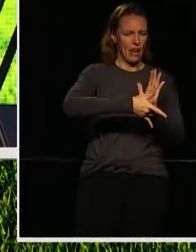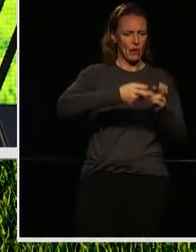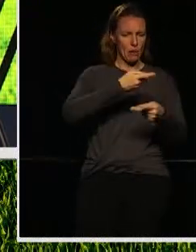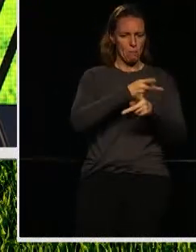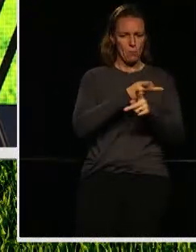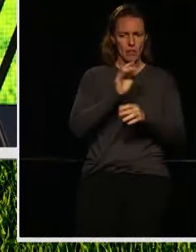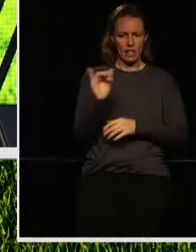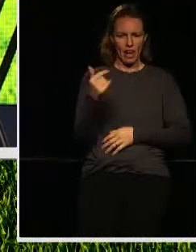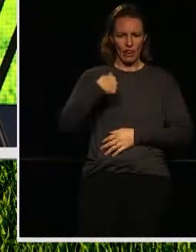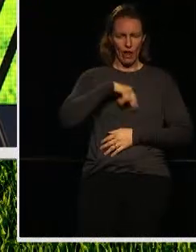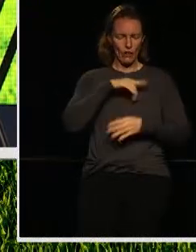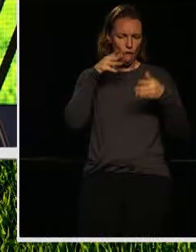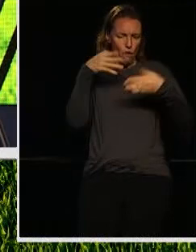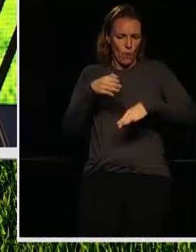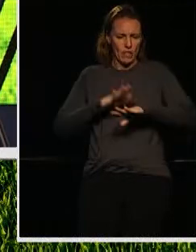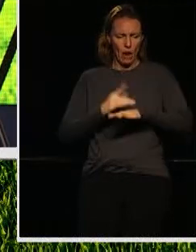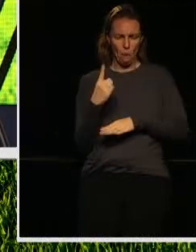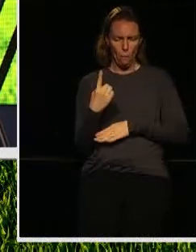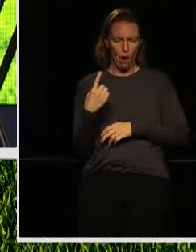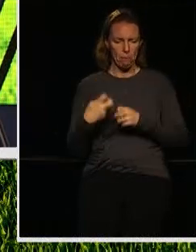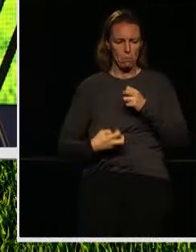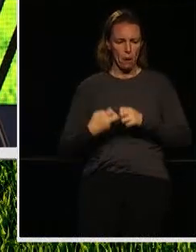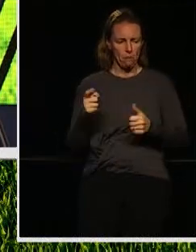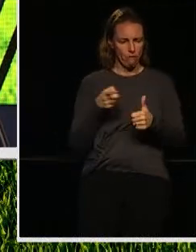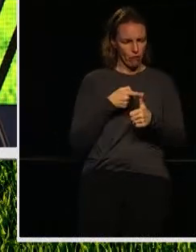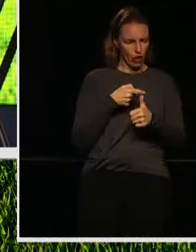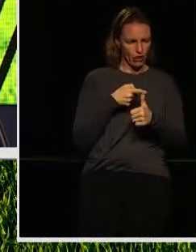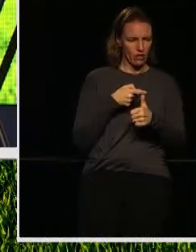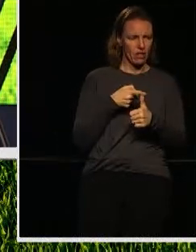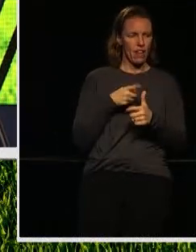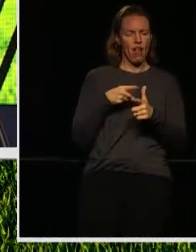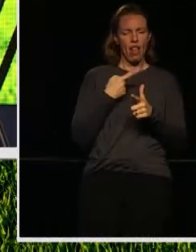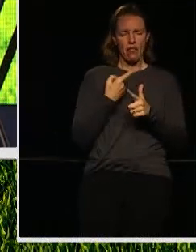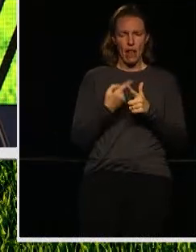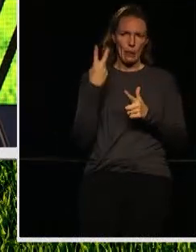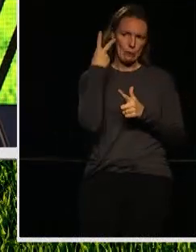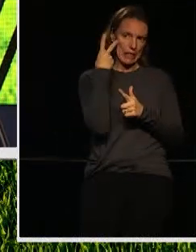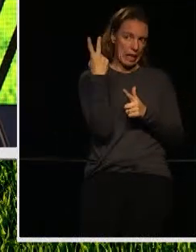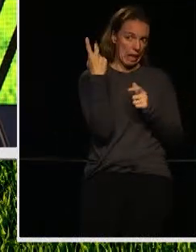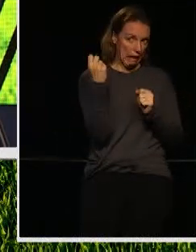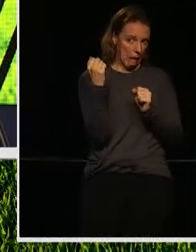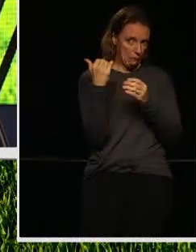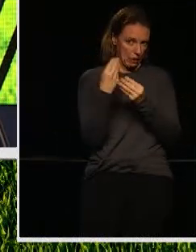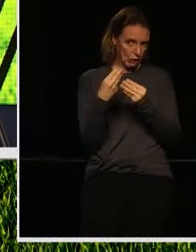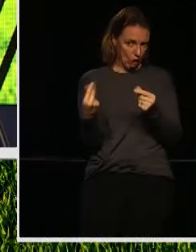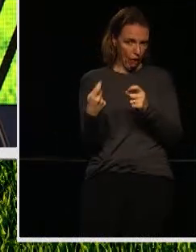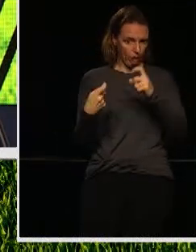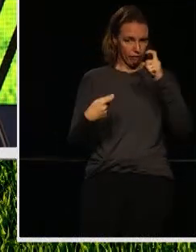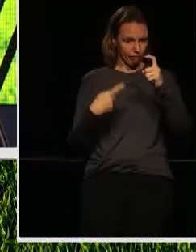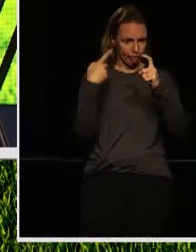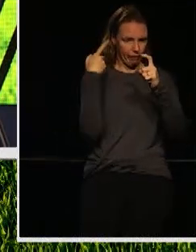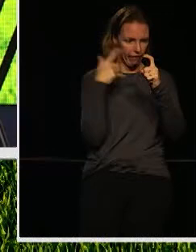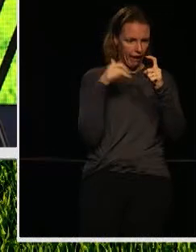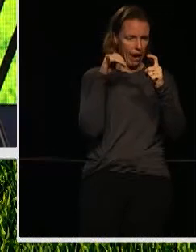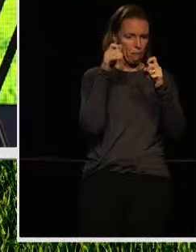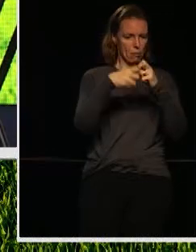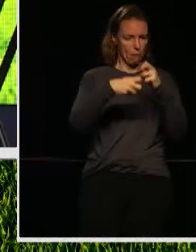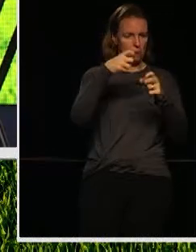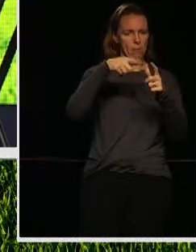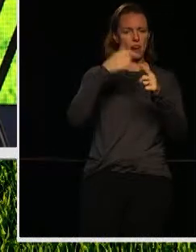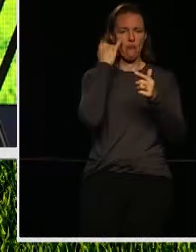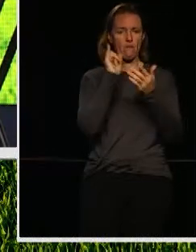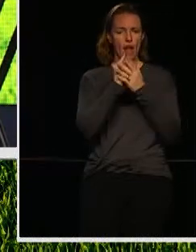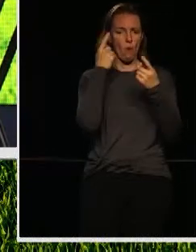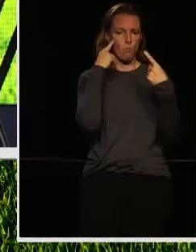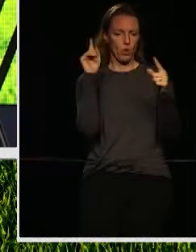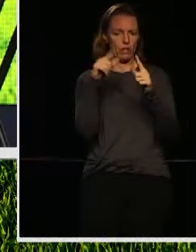producers like us, you focus on one problem first, and you see if, can we solve X? And if that works, then you have this